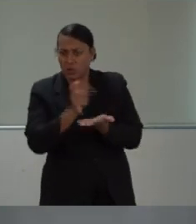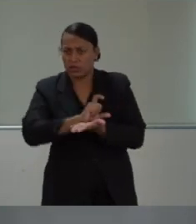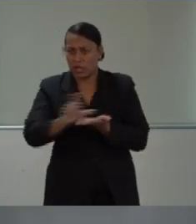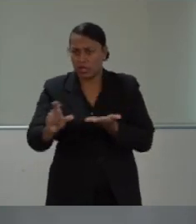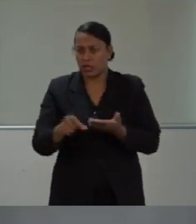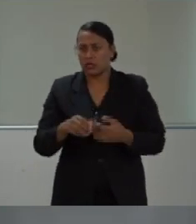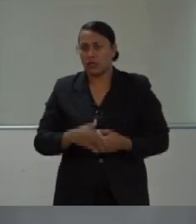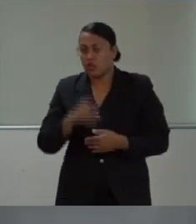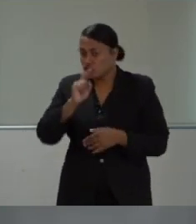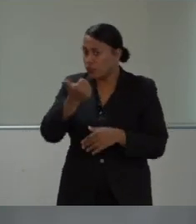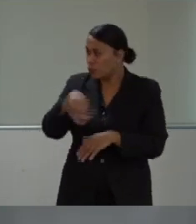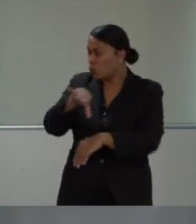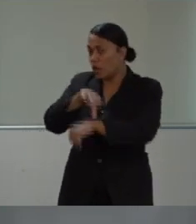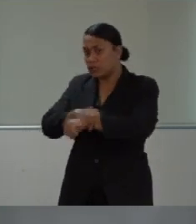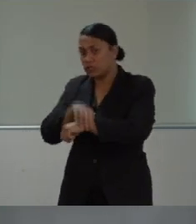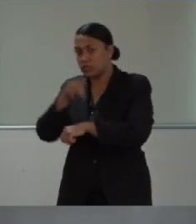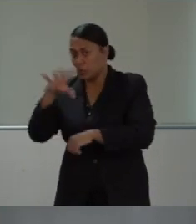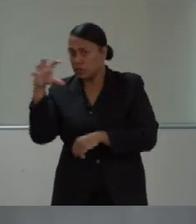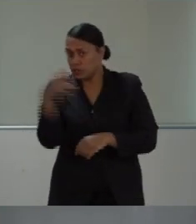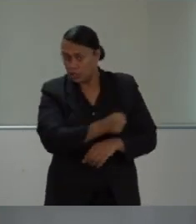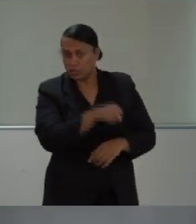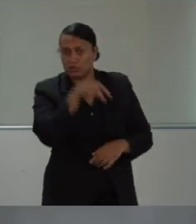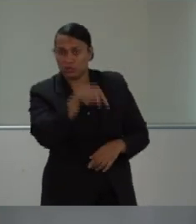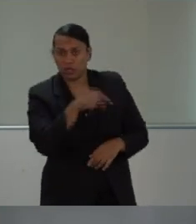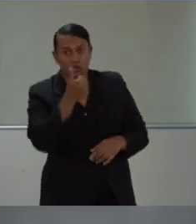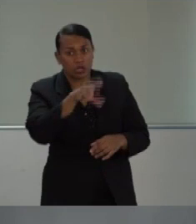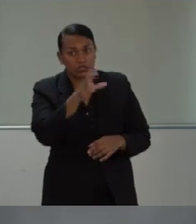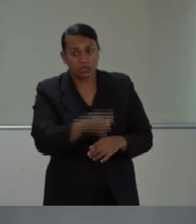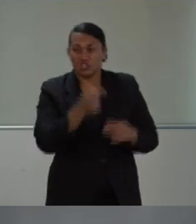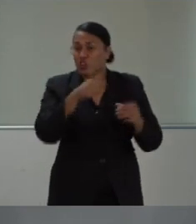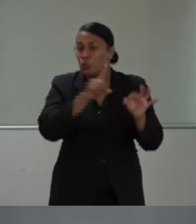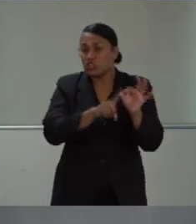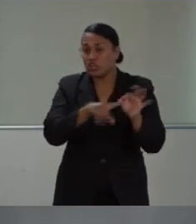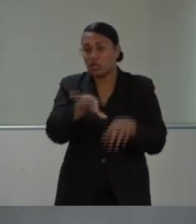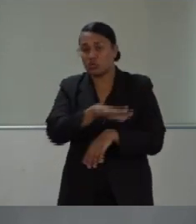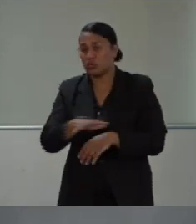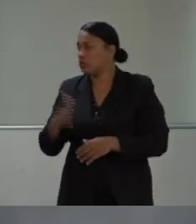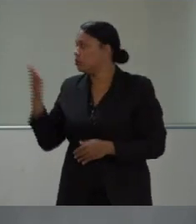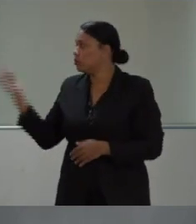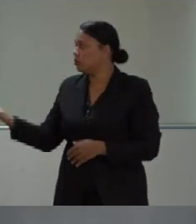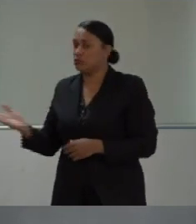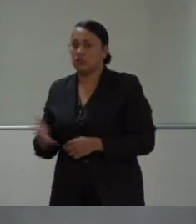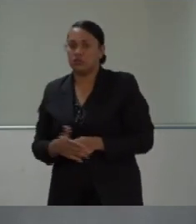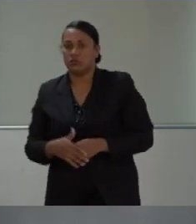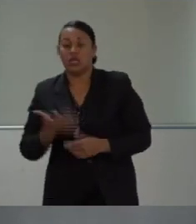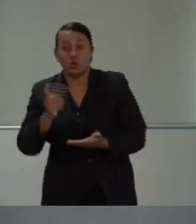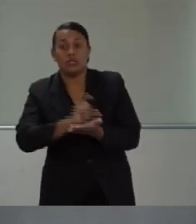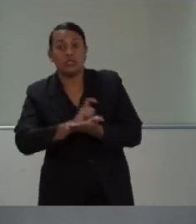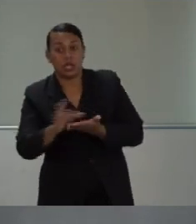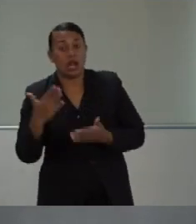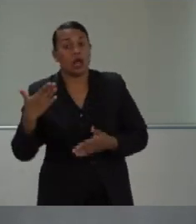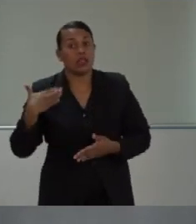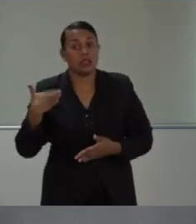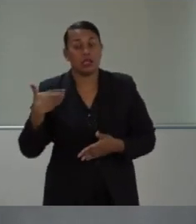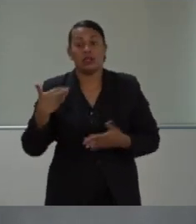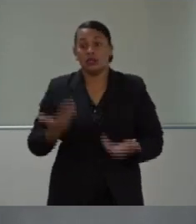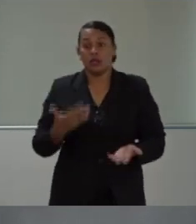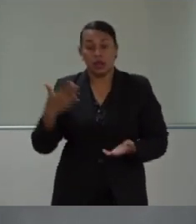will police has police actually questioned them? If they've been cleared of self-quarantine by the health